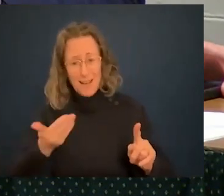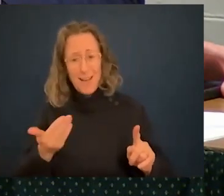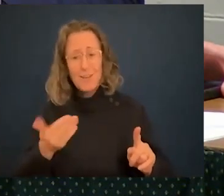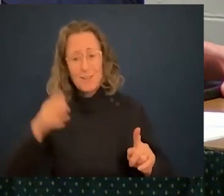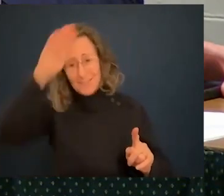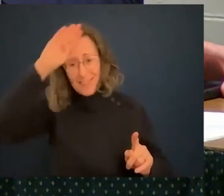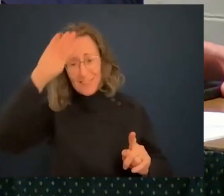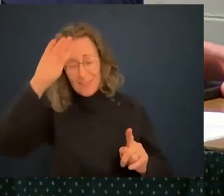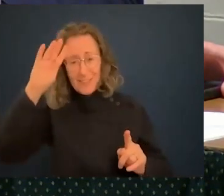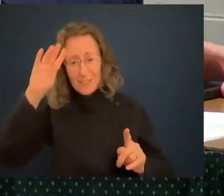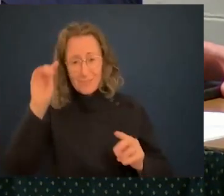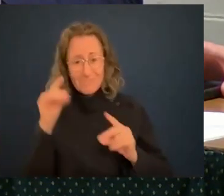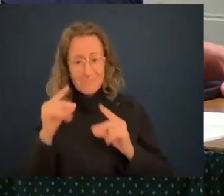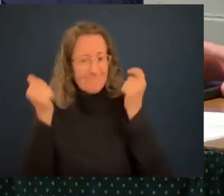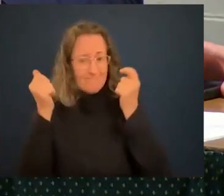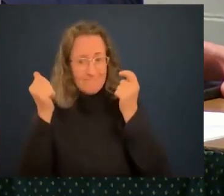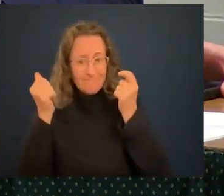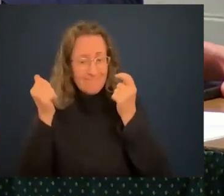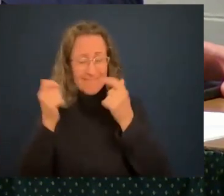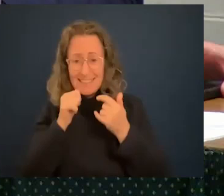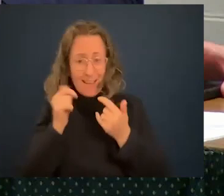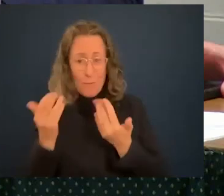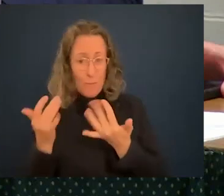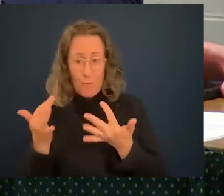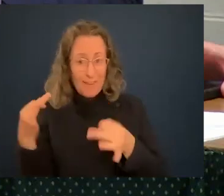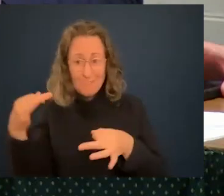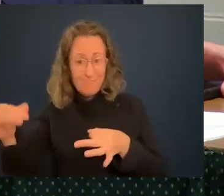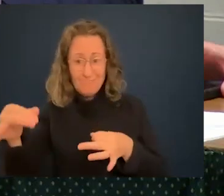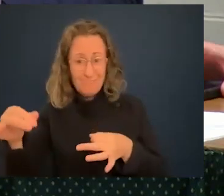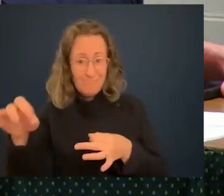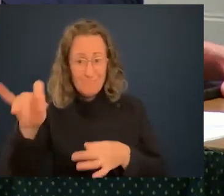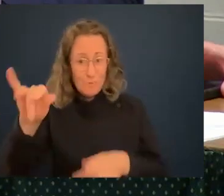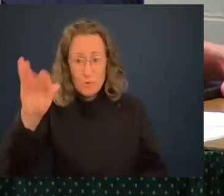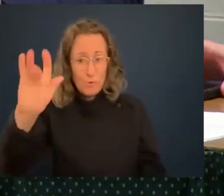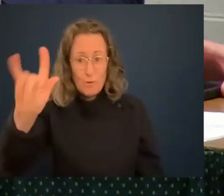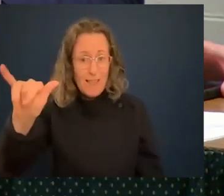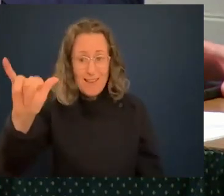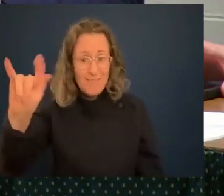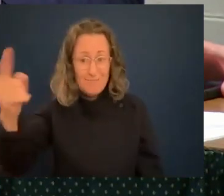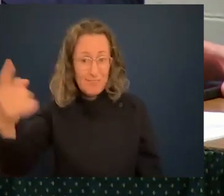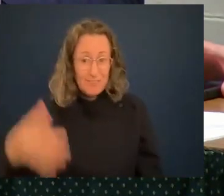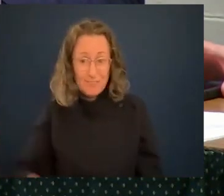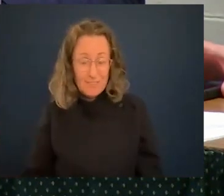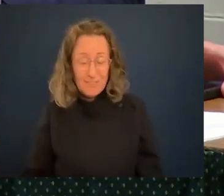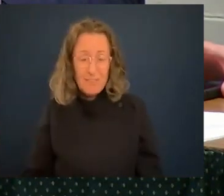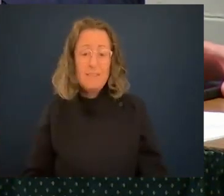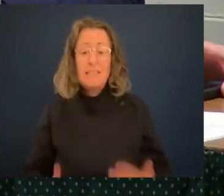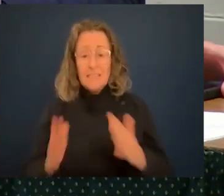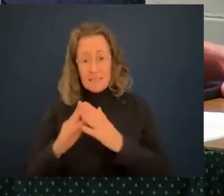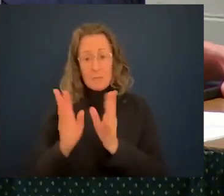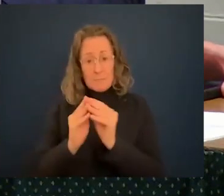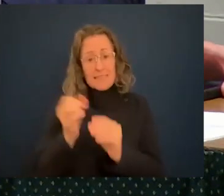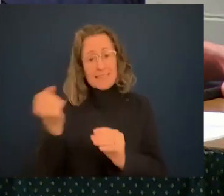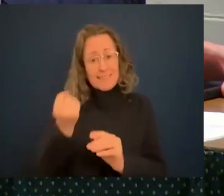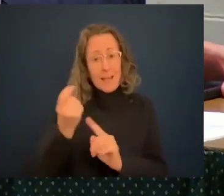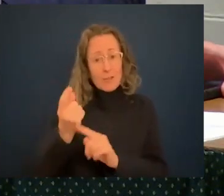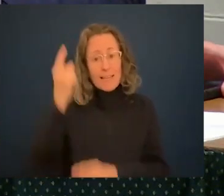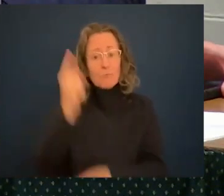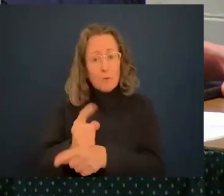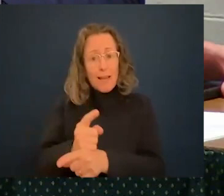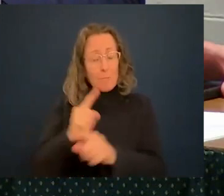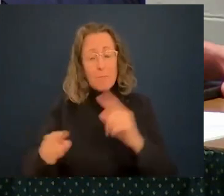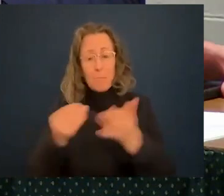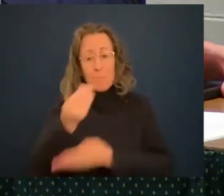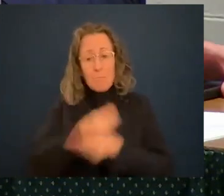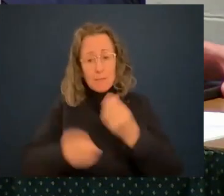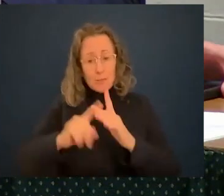yesterday um yes you know and so whilst town meeting is Saturday the budget that they're voted on takes